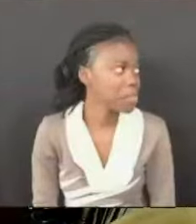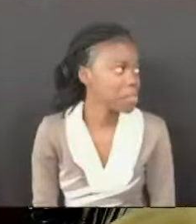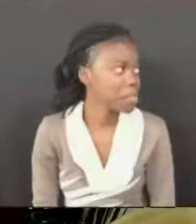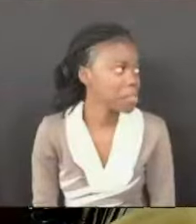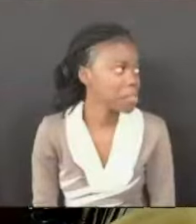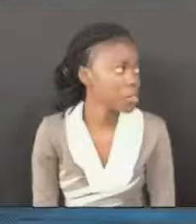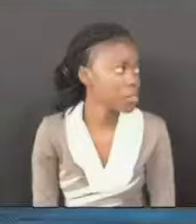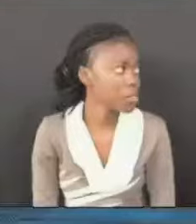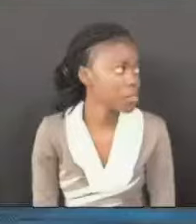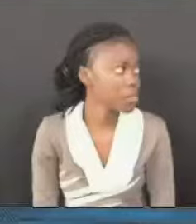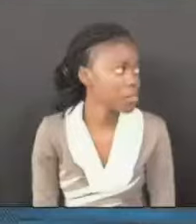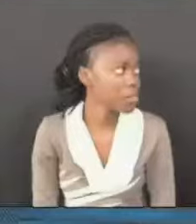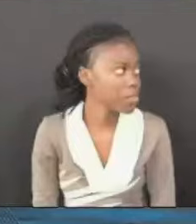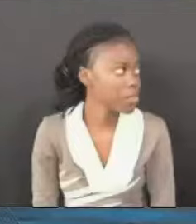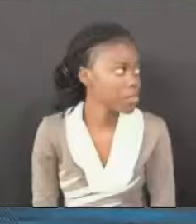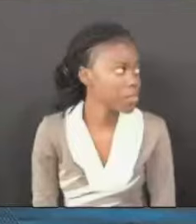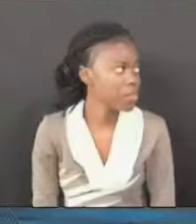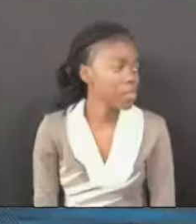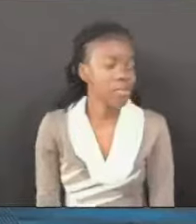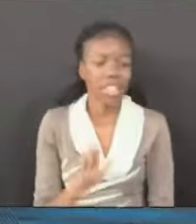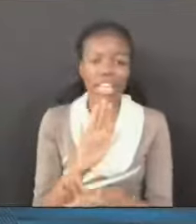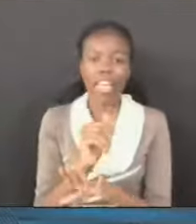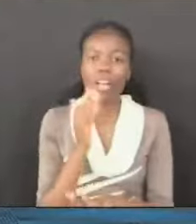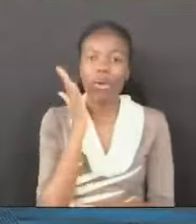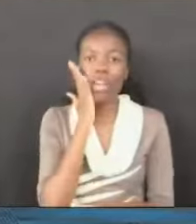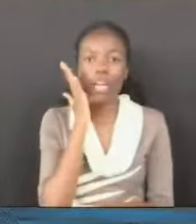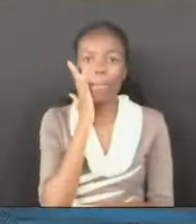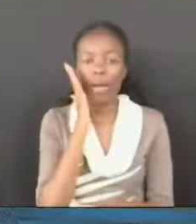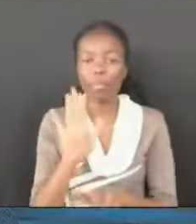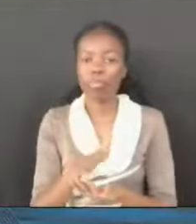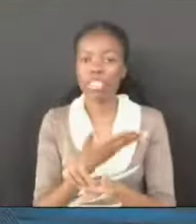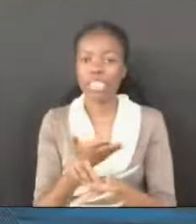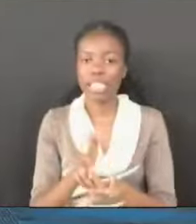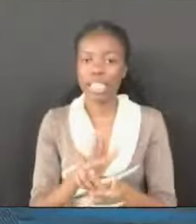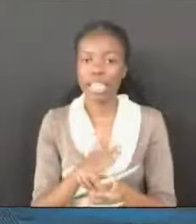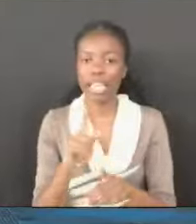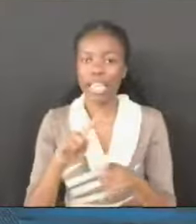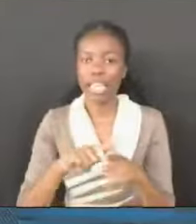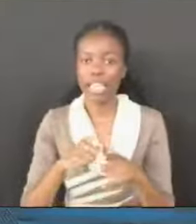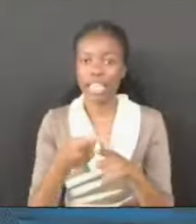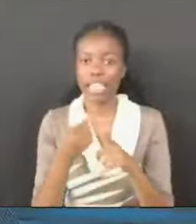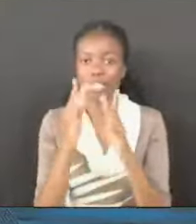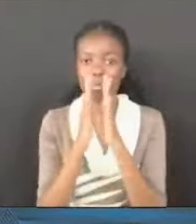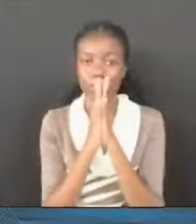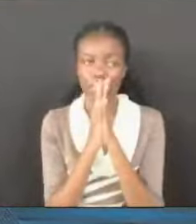you so much. I call my mom that we sing a song, then she prays.